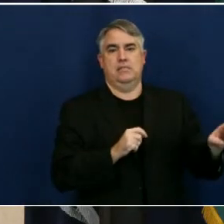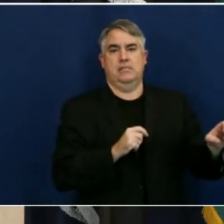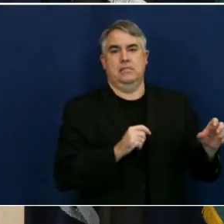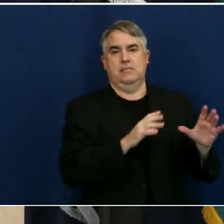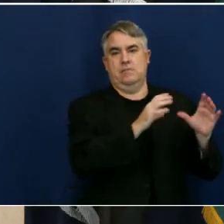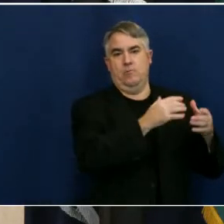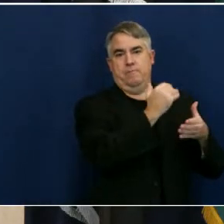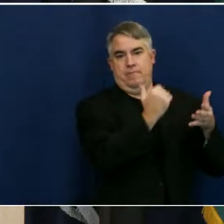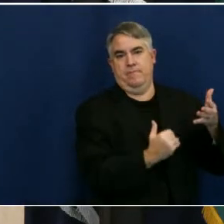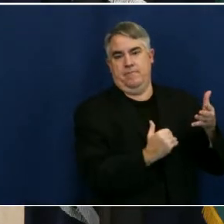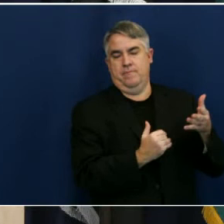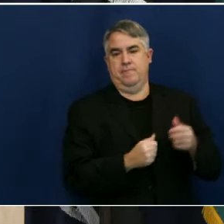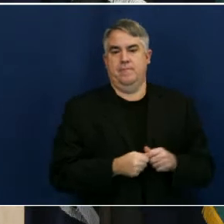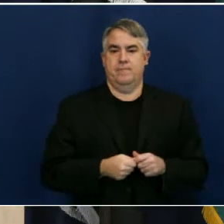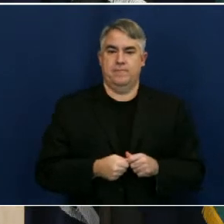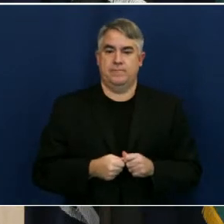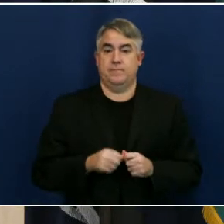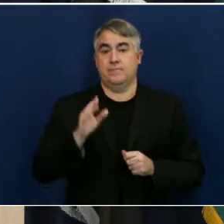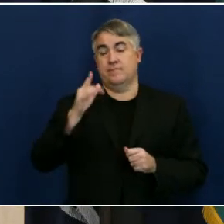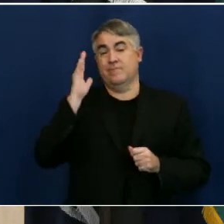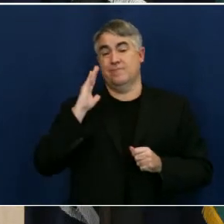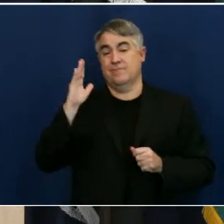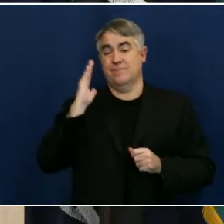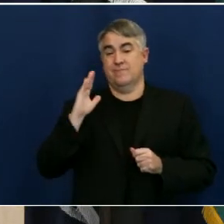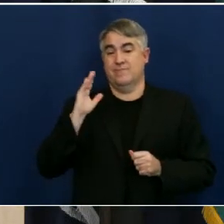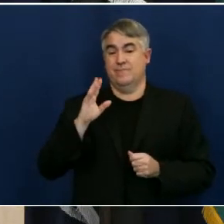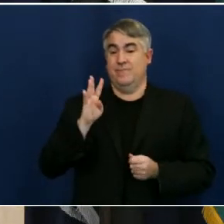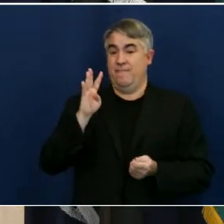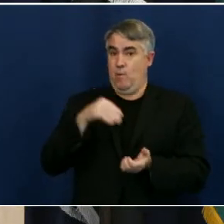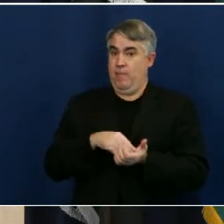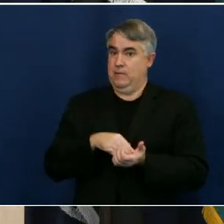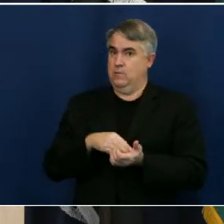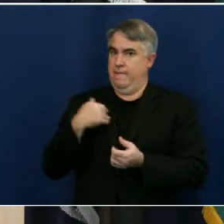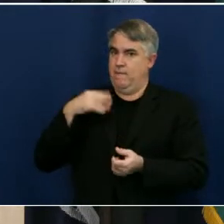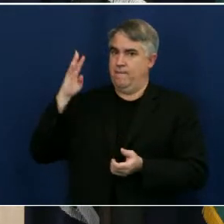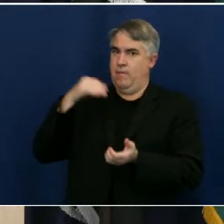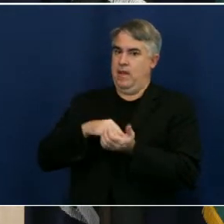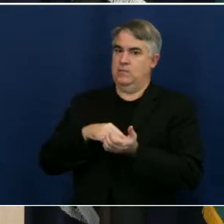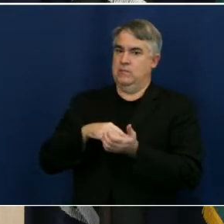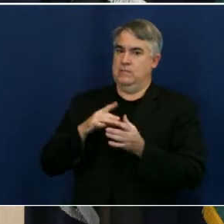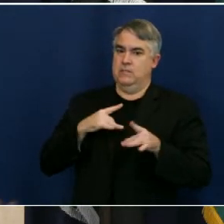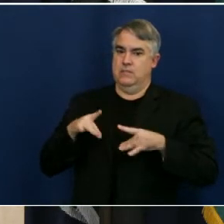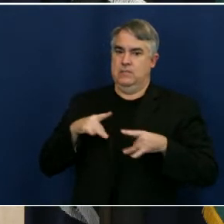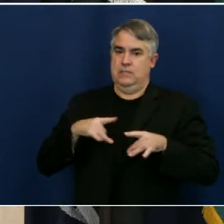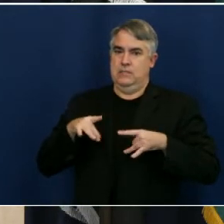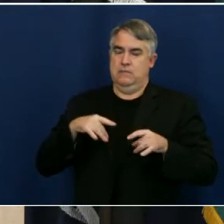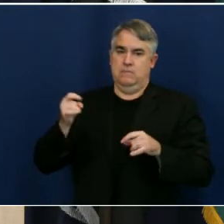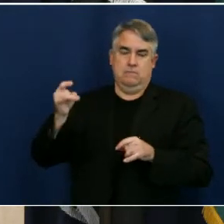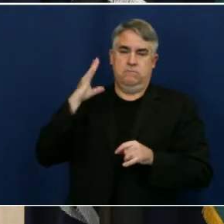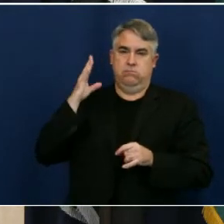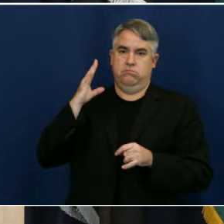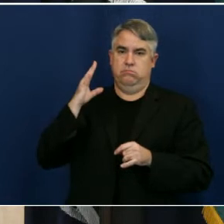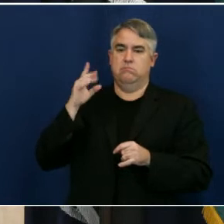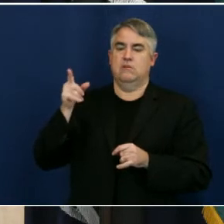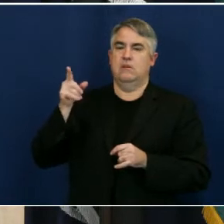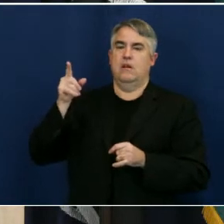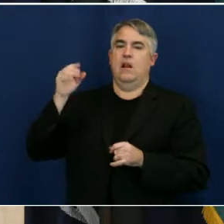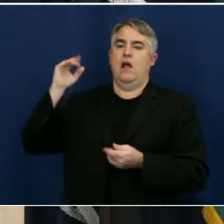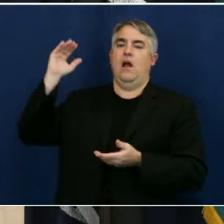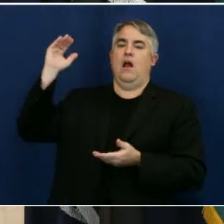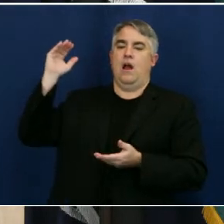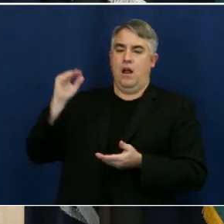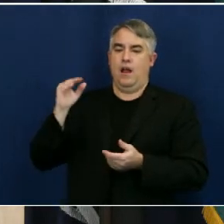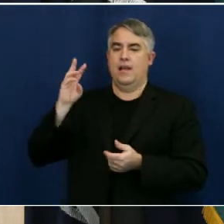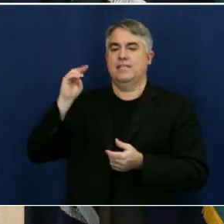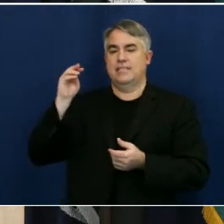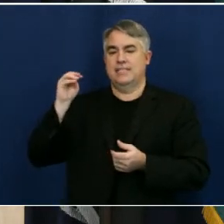cases consistently in the 4,000 plus range. Obviously, that has come down. We're going to need to see that trajectory